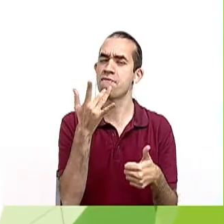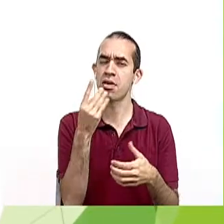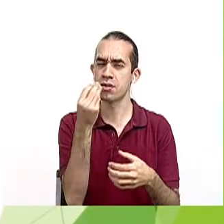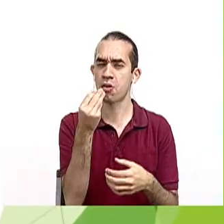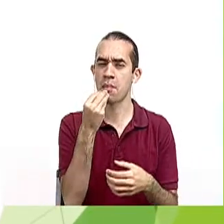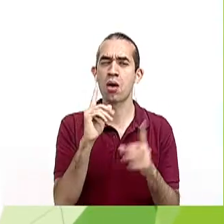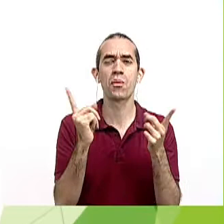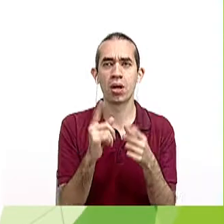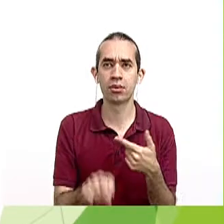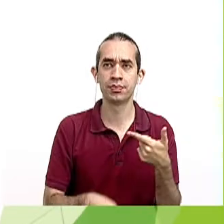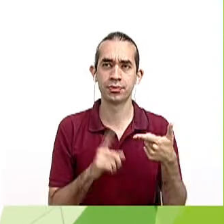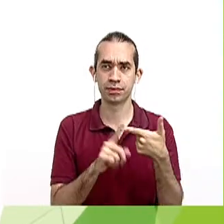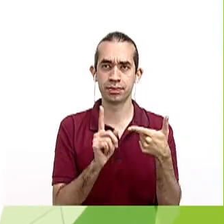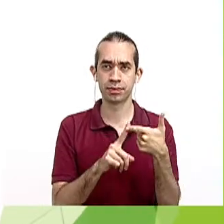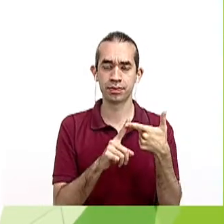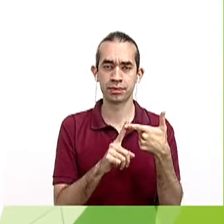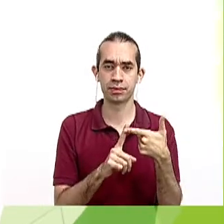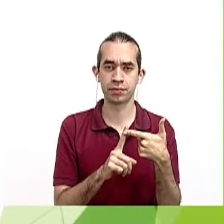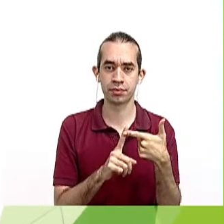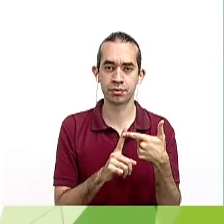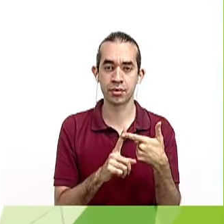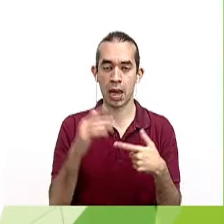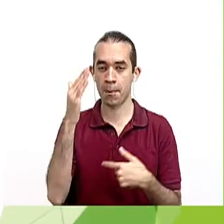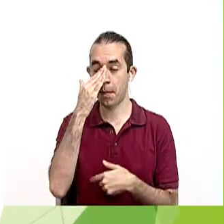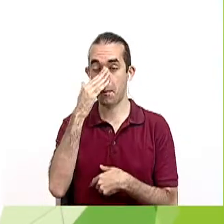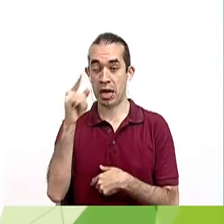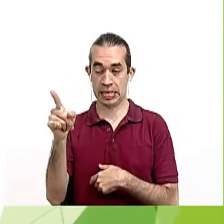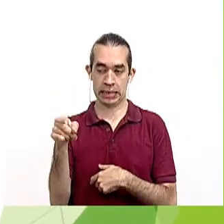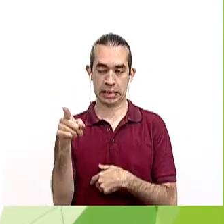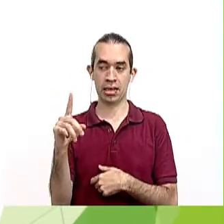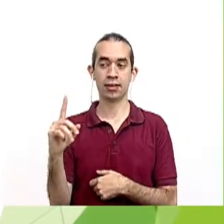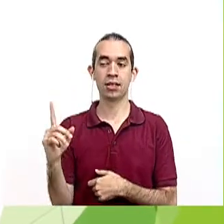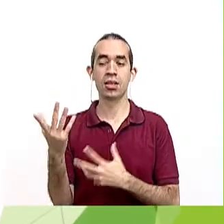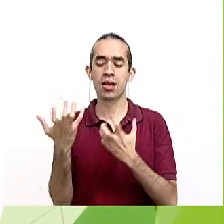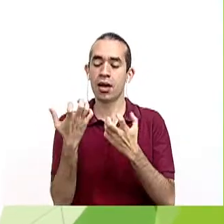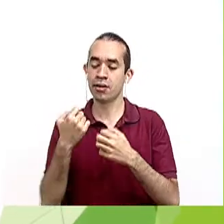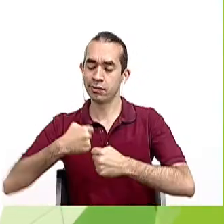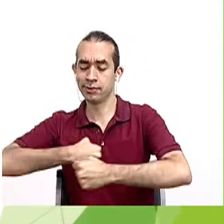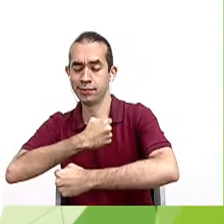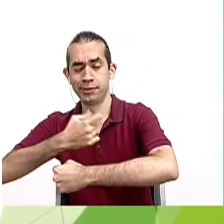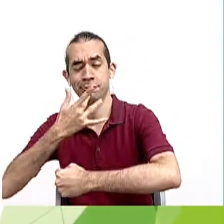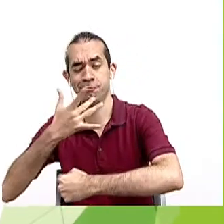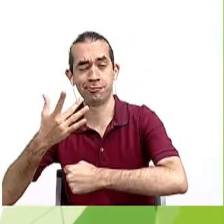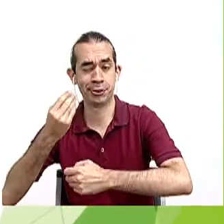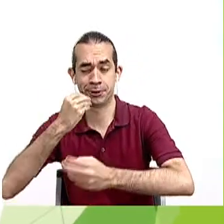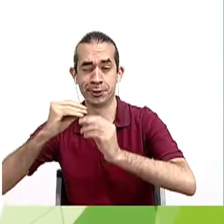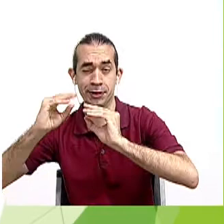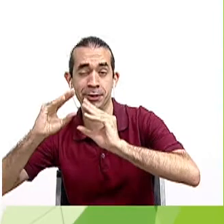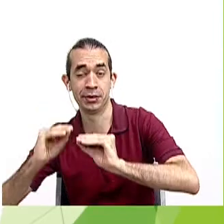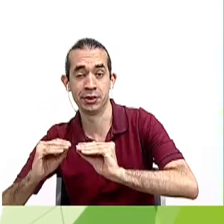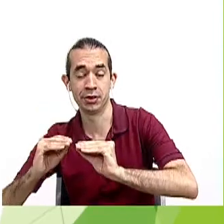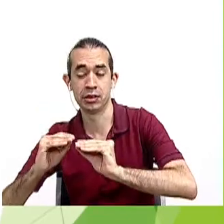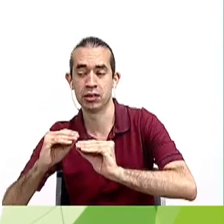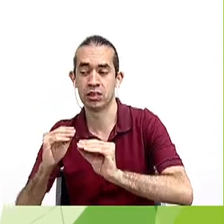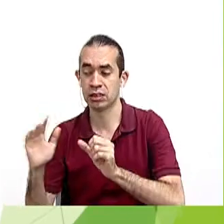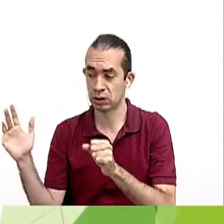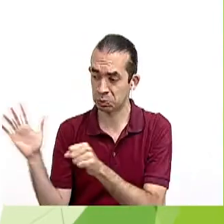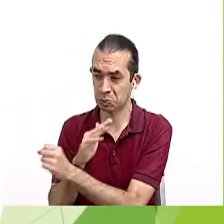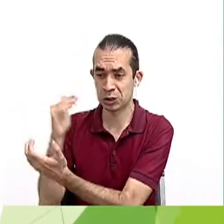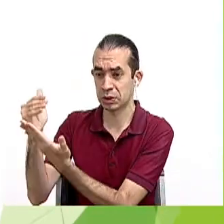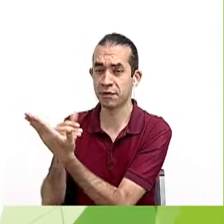What does your mother do when she wants to cook a delicious dinner and she doesn't have all the